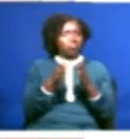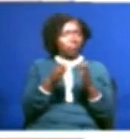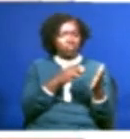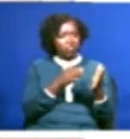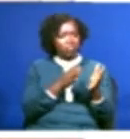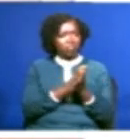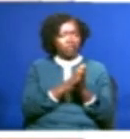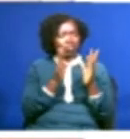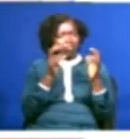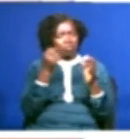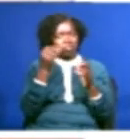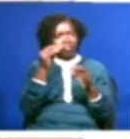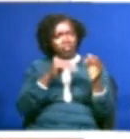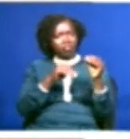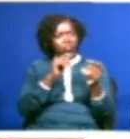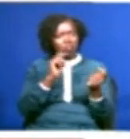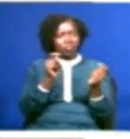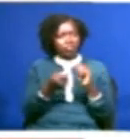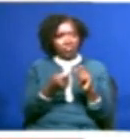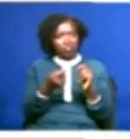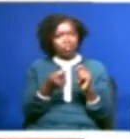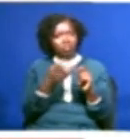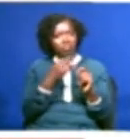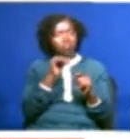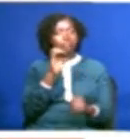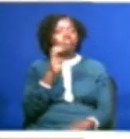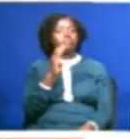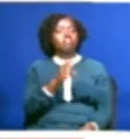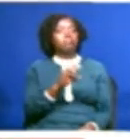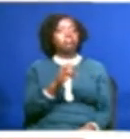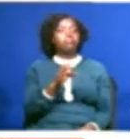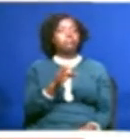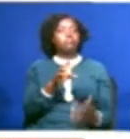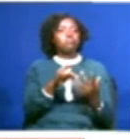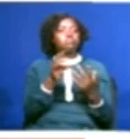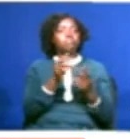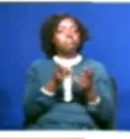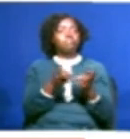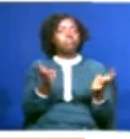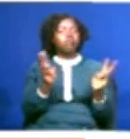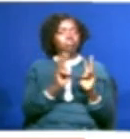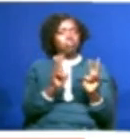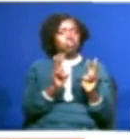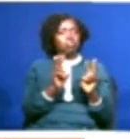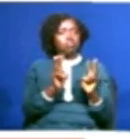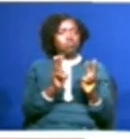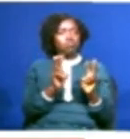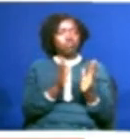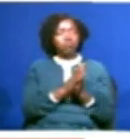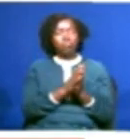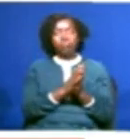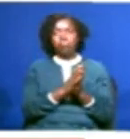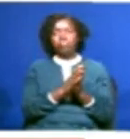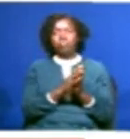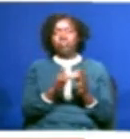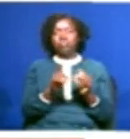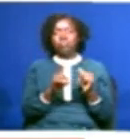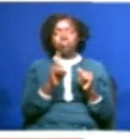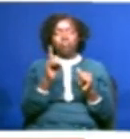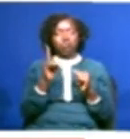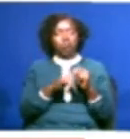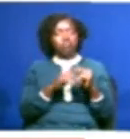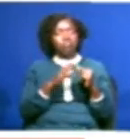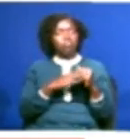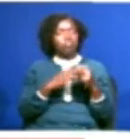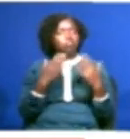There's an issue of electoral reforms and the IEBC selection panel. Yeah. Actually, they have issued a press that today 169 people have applied for